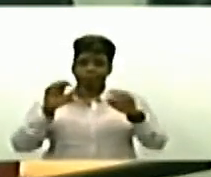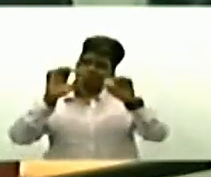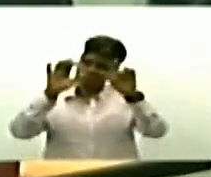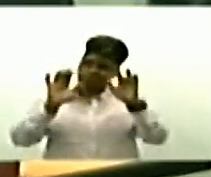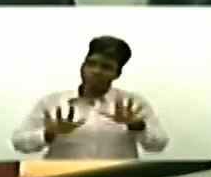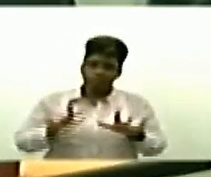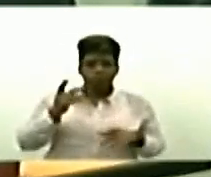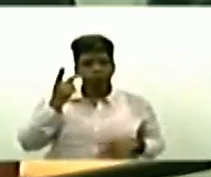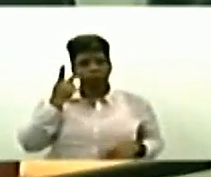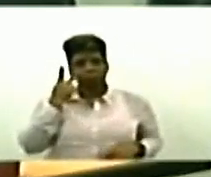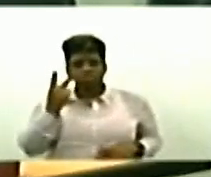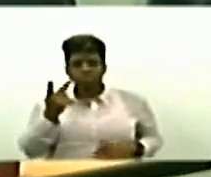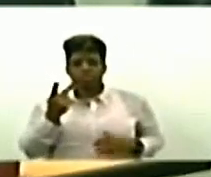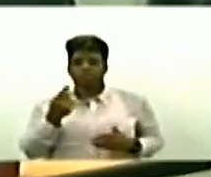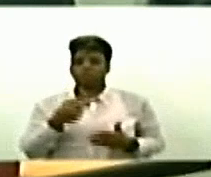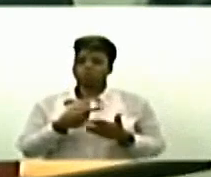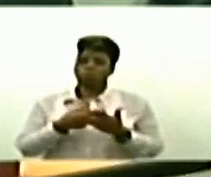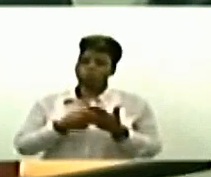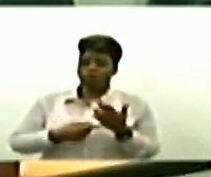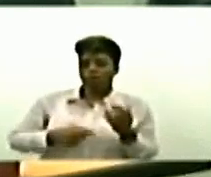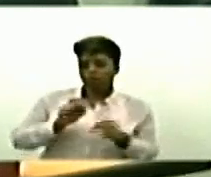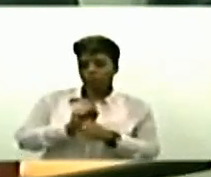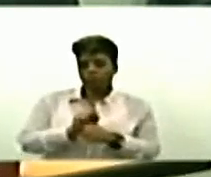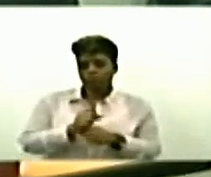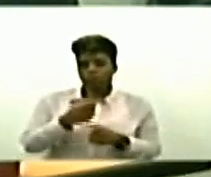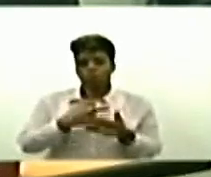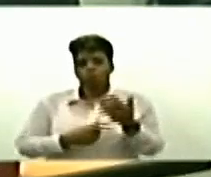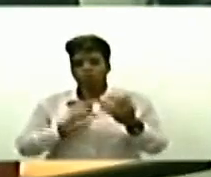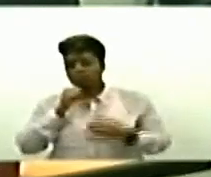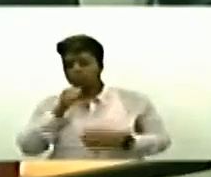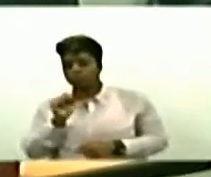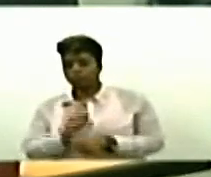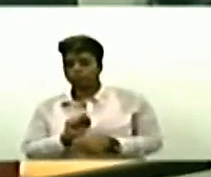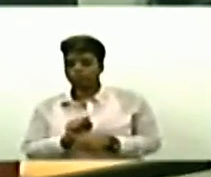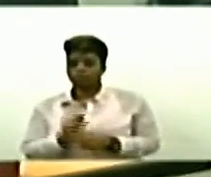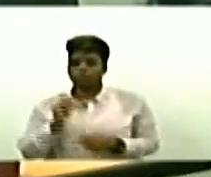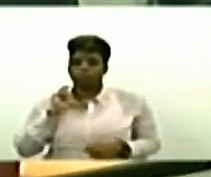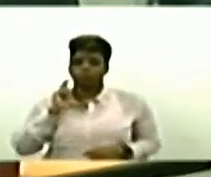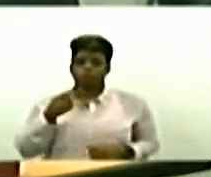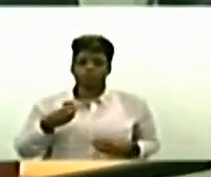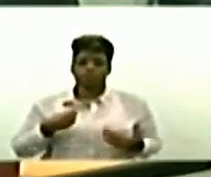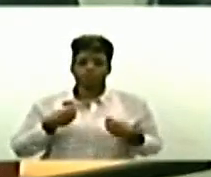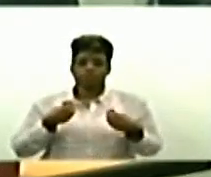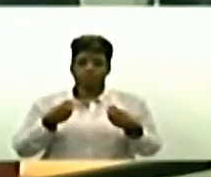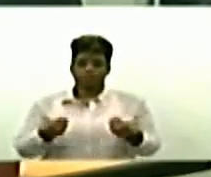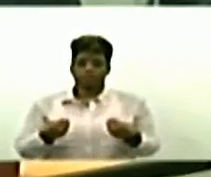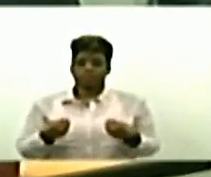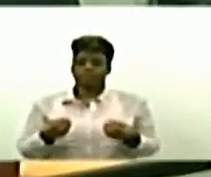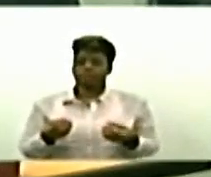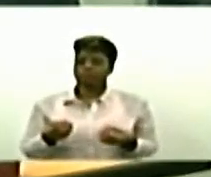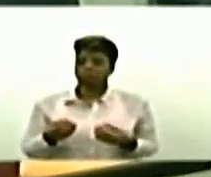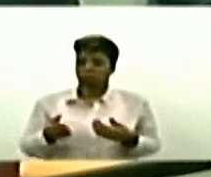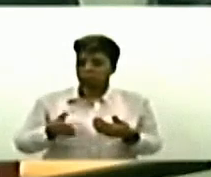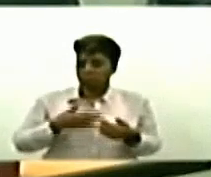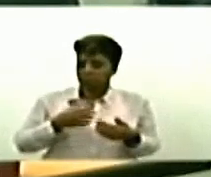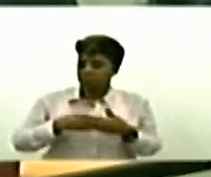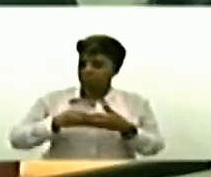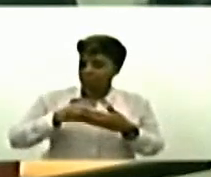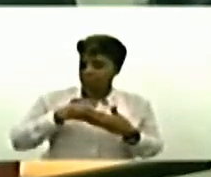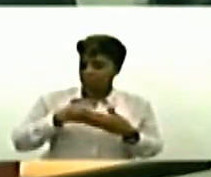what works, what doesn't work, would give easier flexibility. But what is being